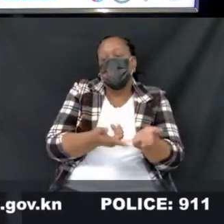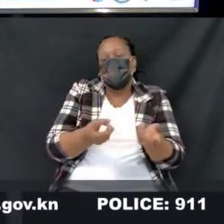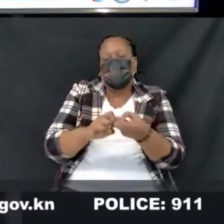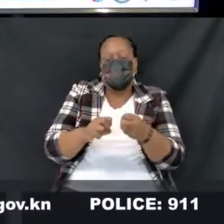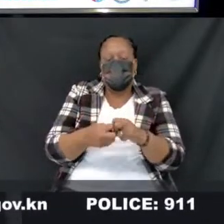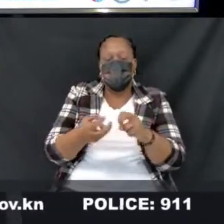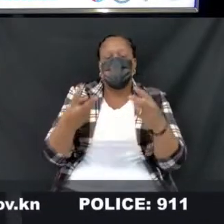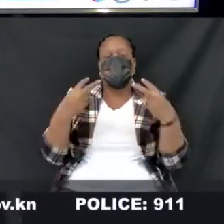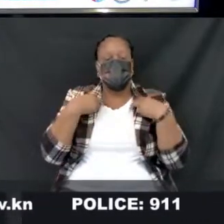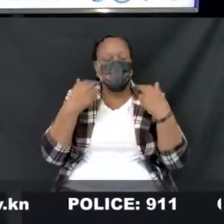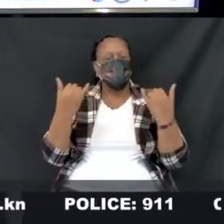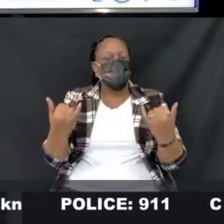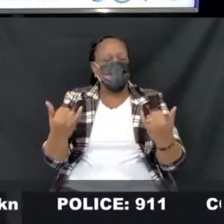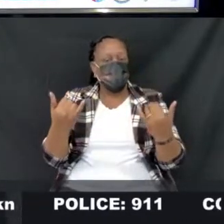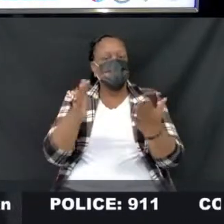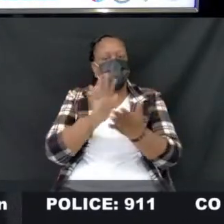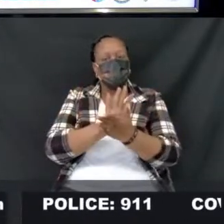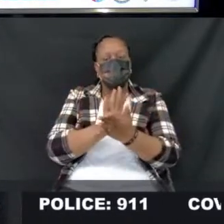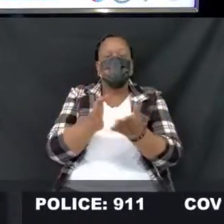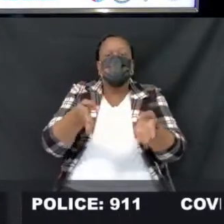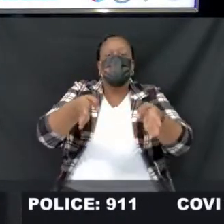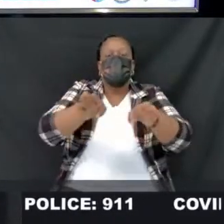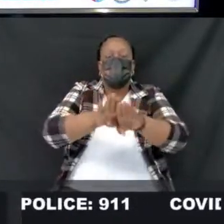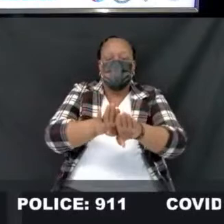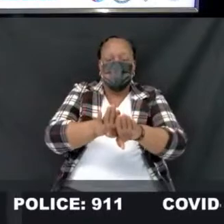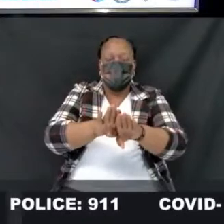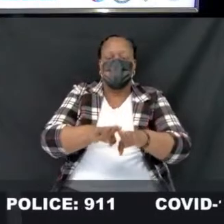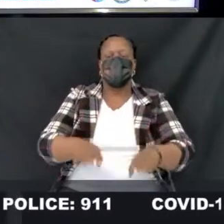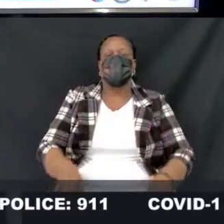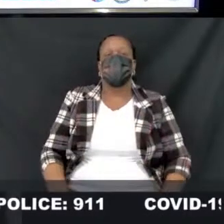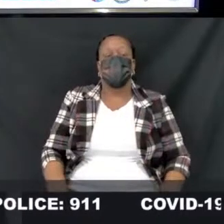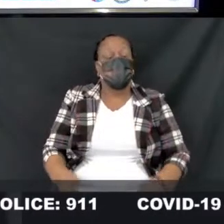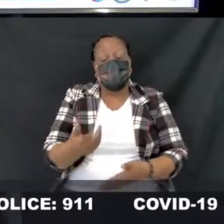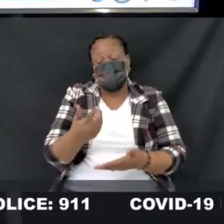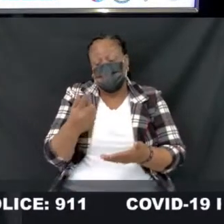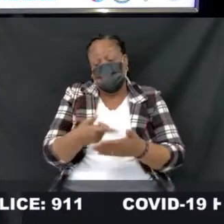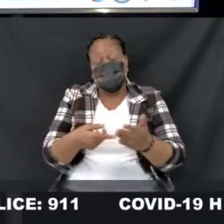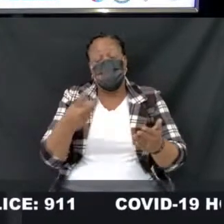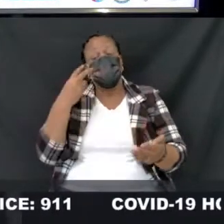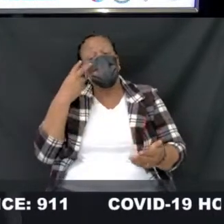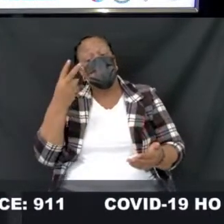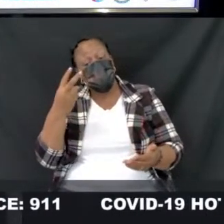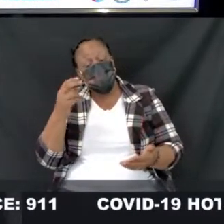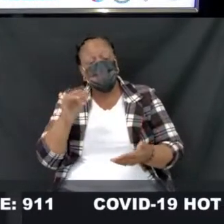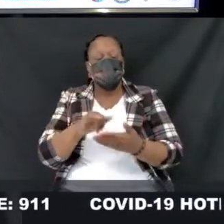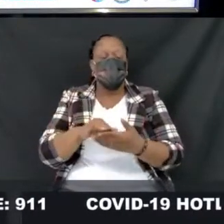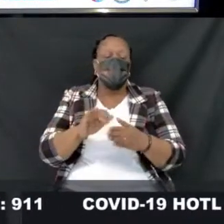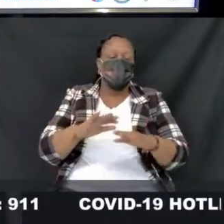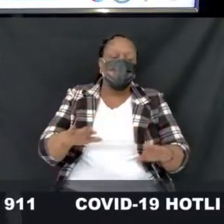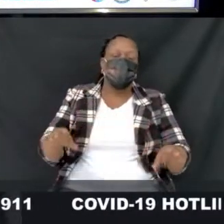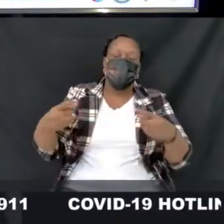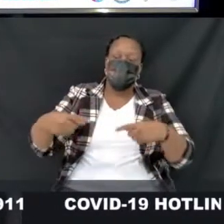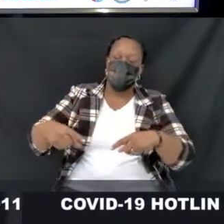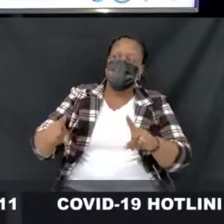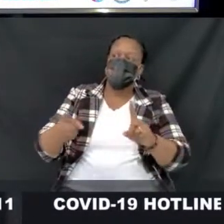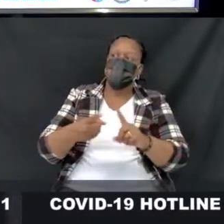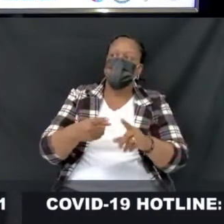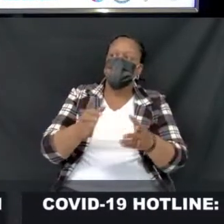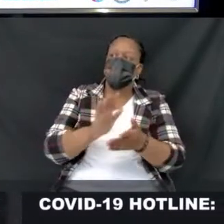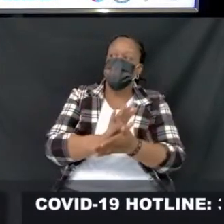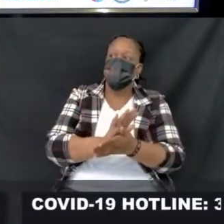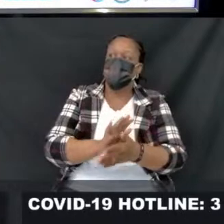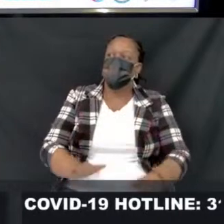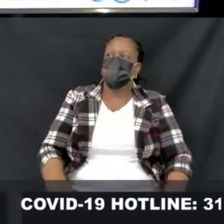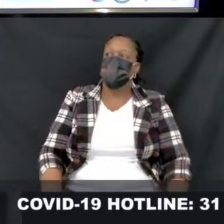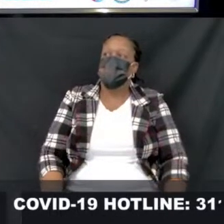whatever progress they have seen in having the children back in the classroom. I am happy because it was not